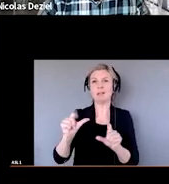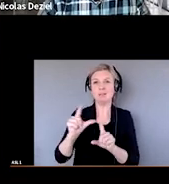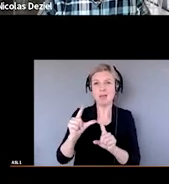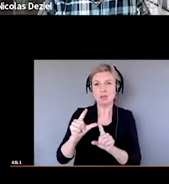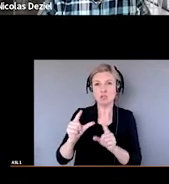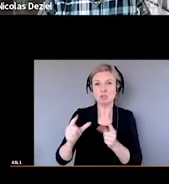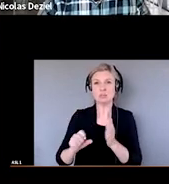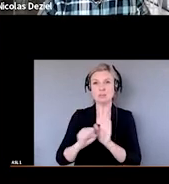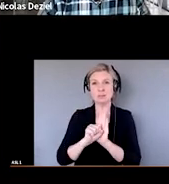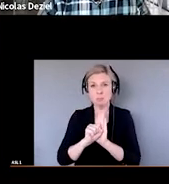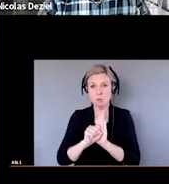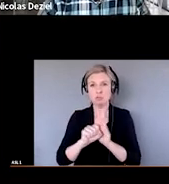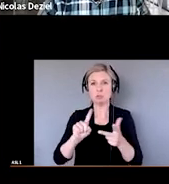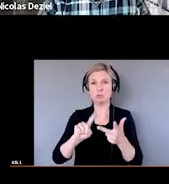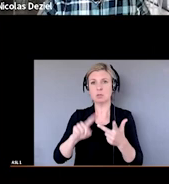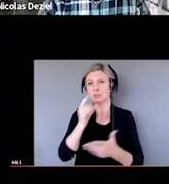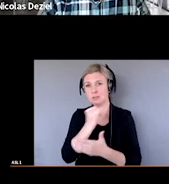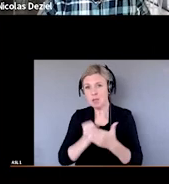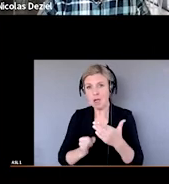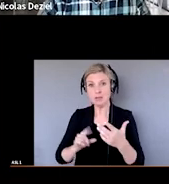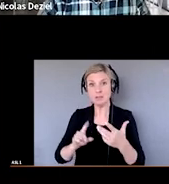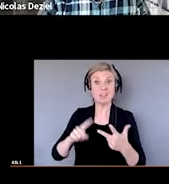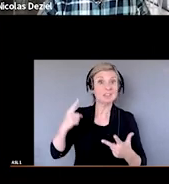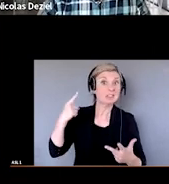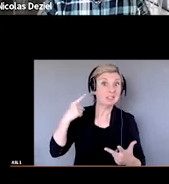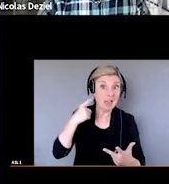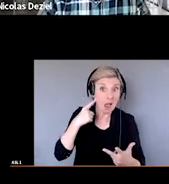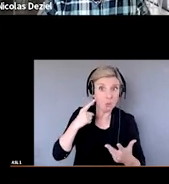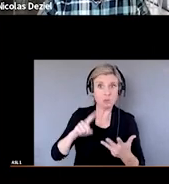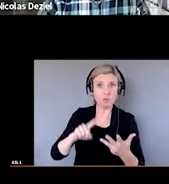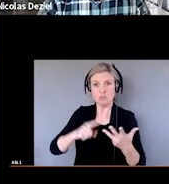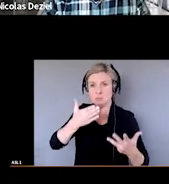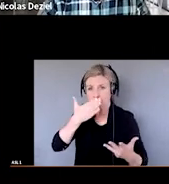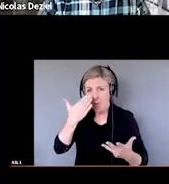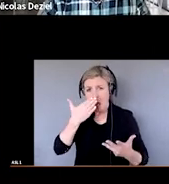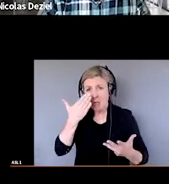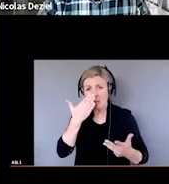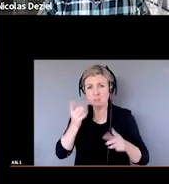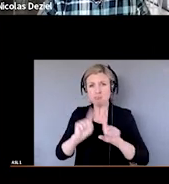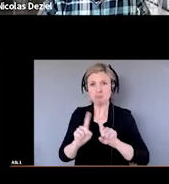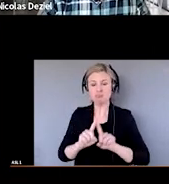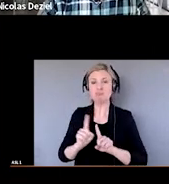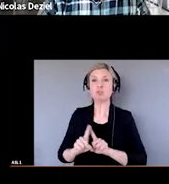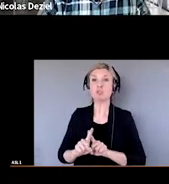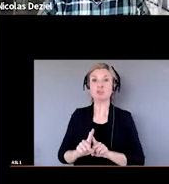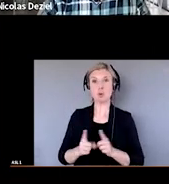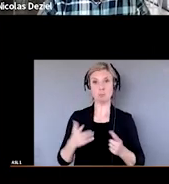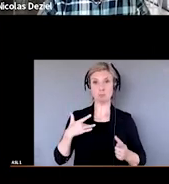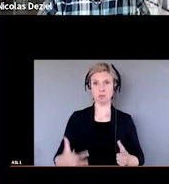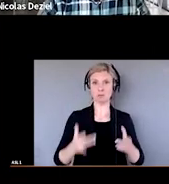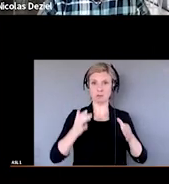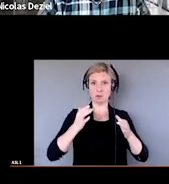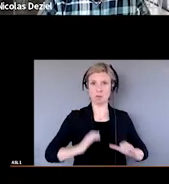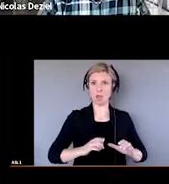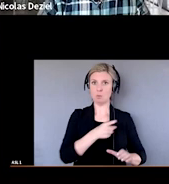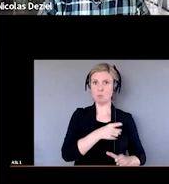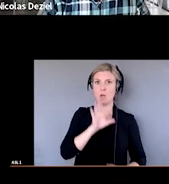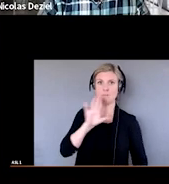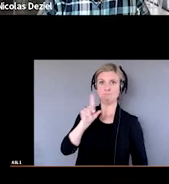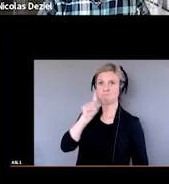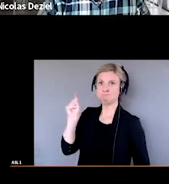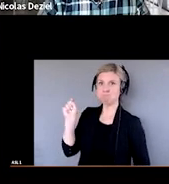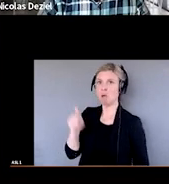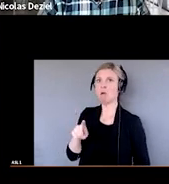designs, sounds, even scents. It's what consumers often first see and how they can navigate the